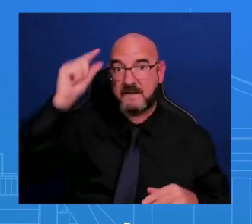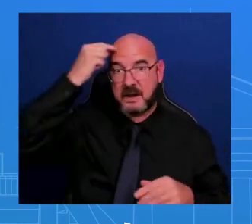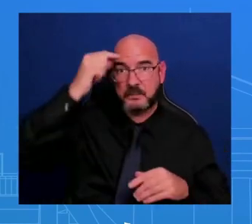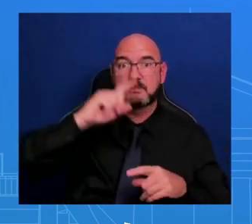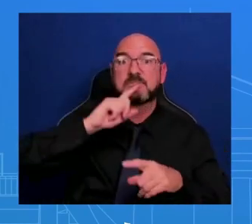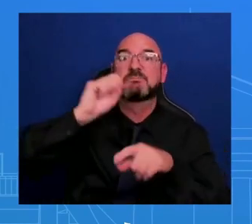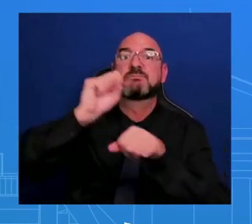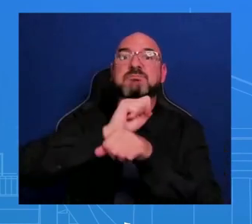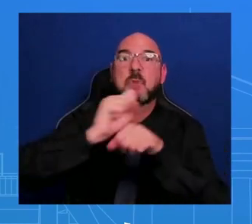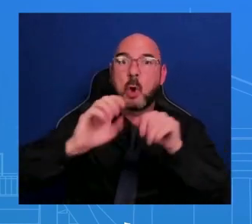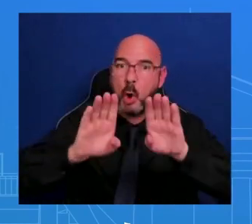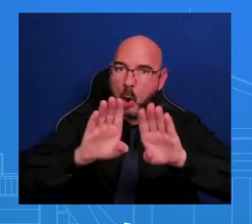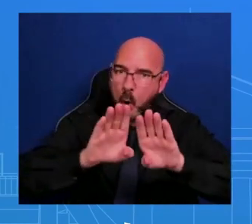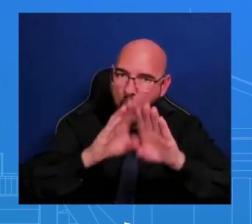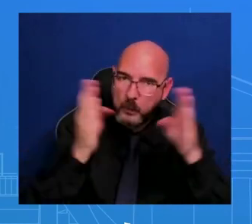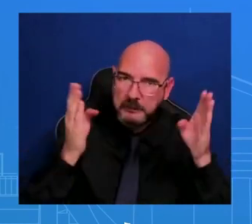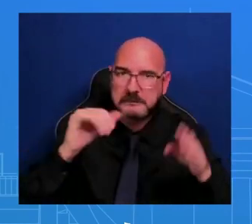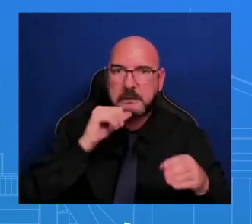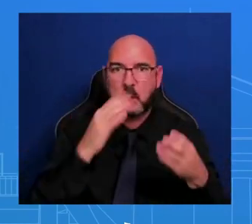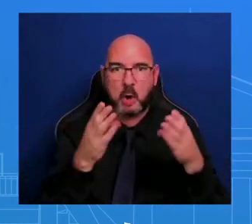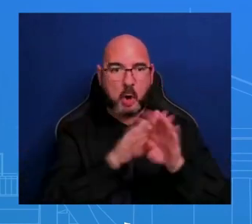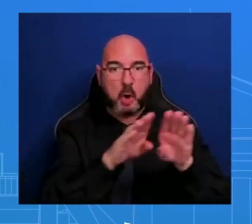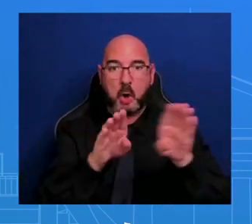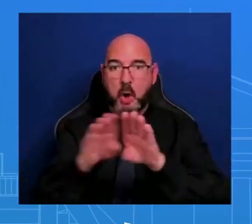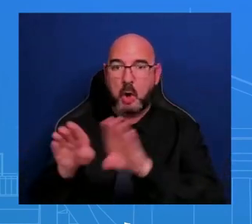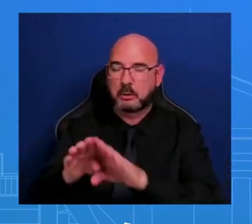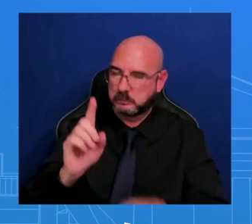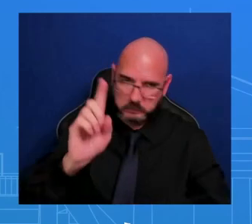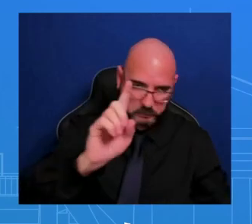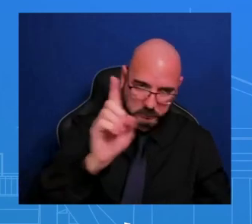done, and we hope that they get